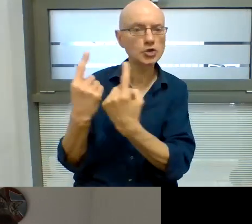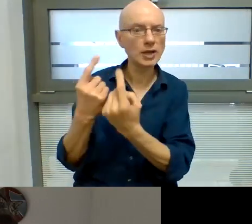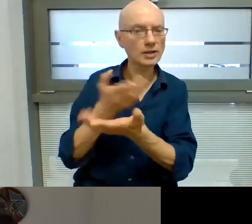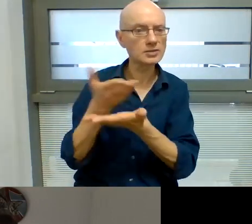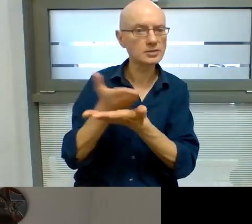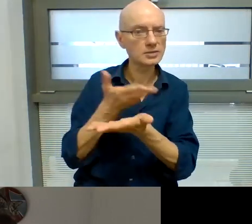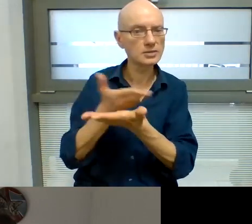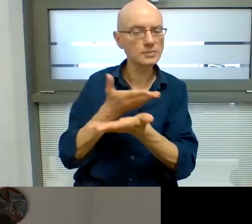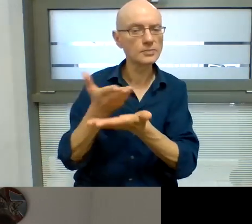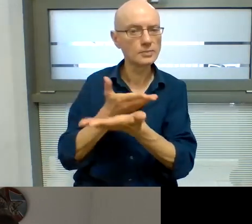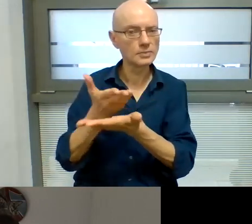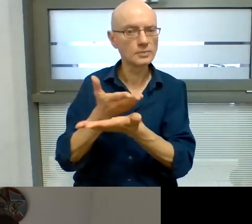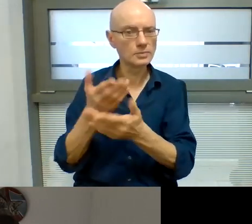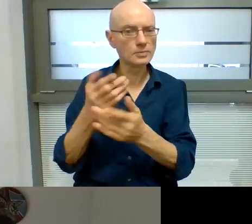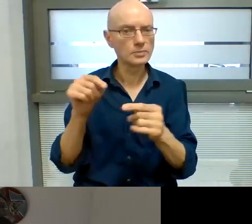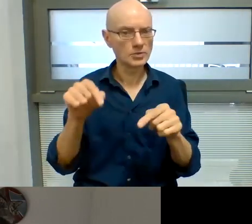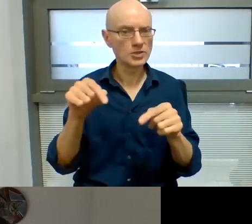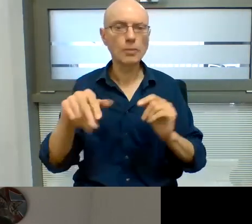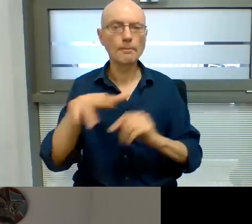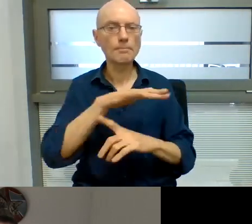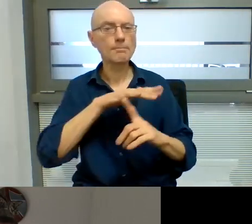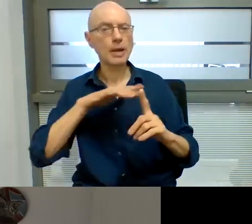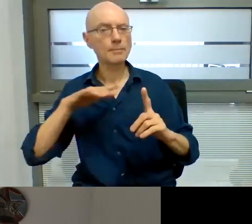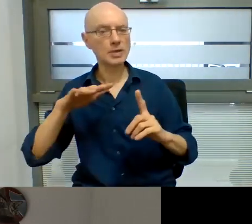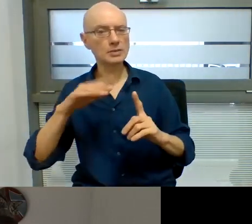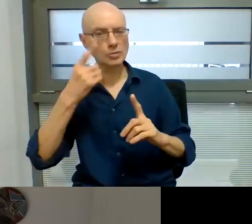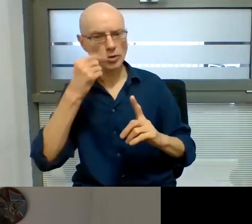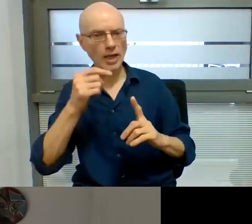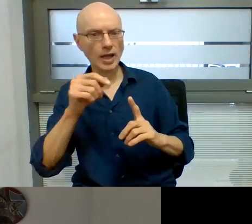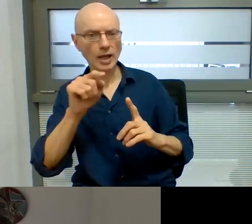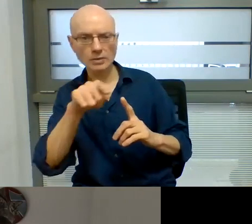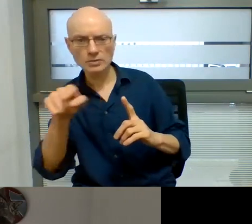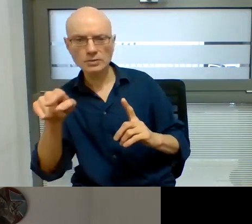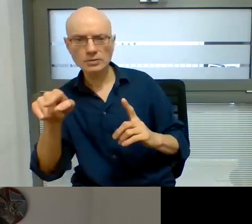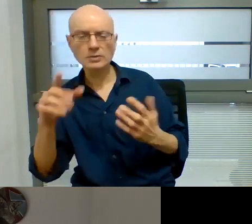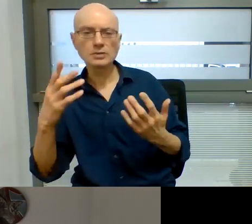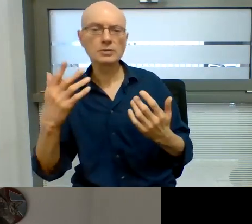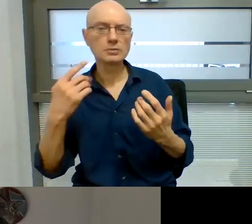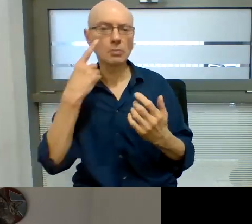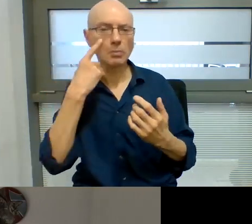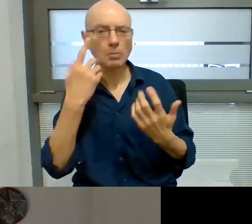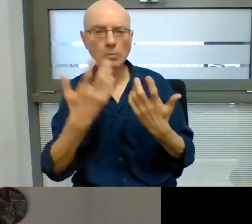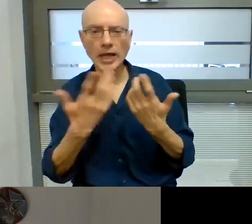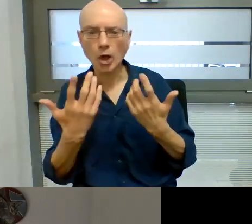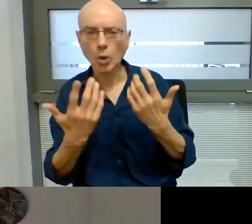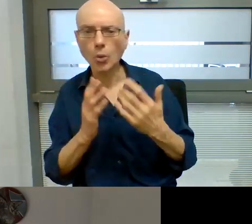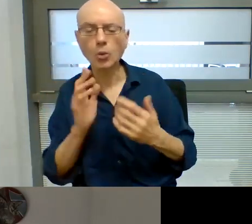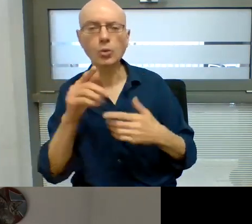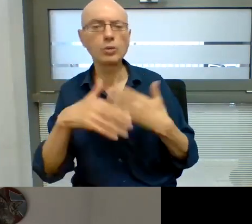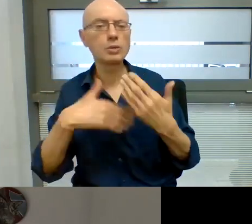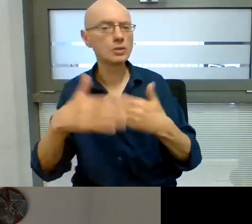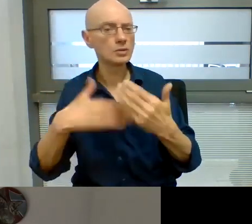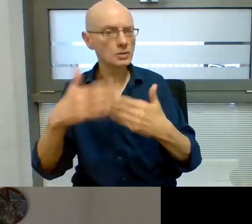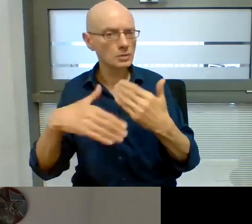again open it up for the public to feel and find a way in to that as